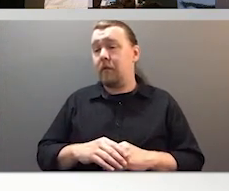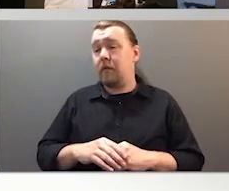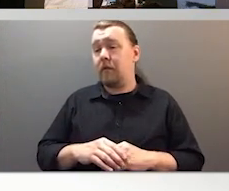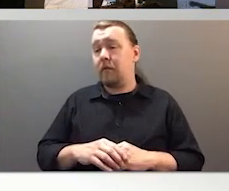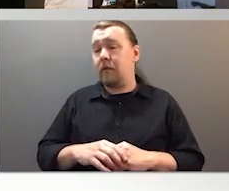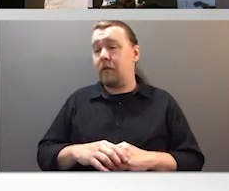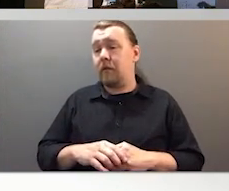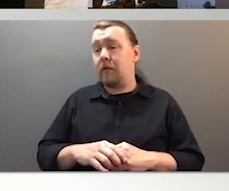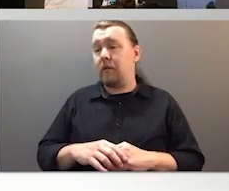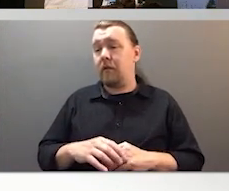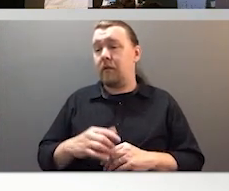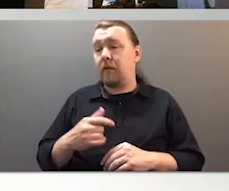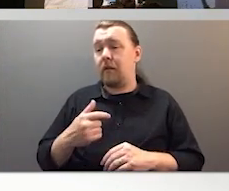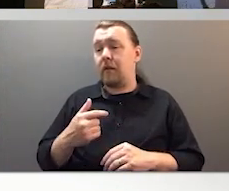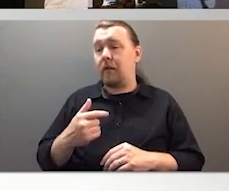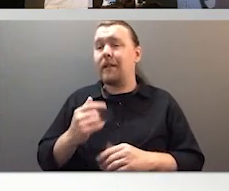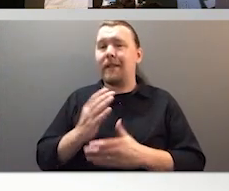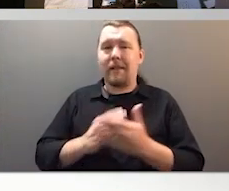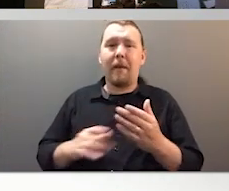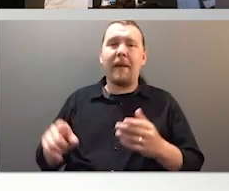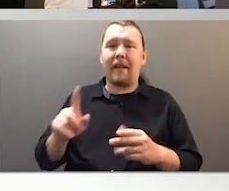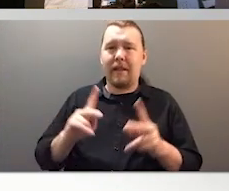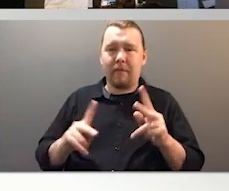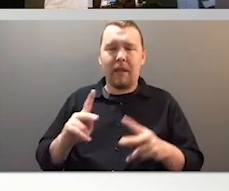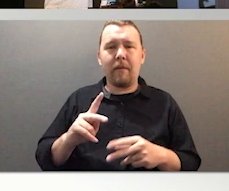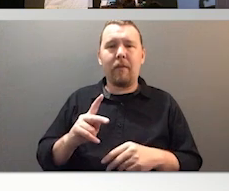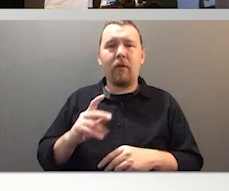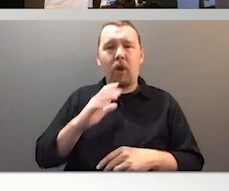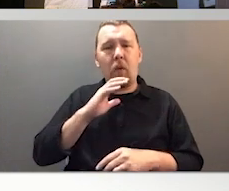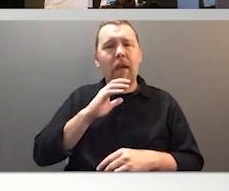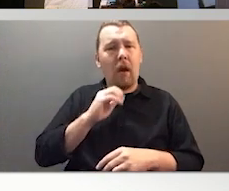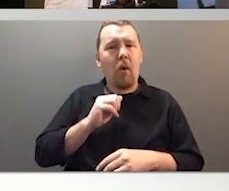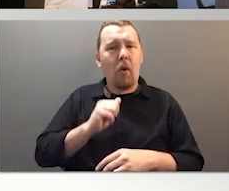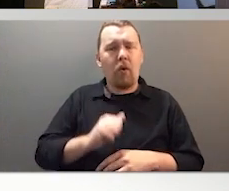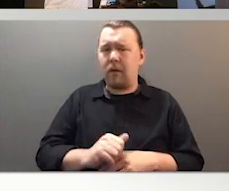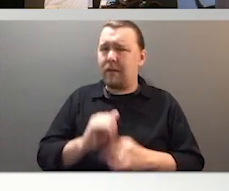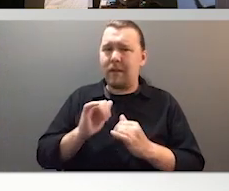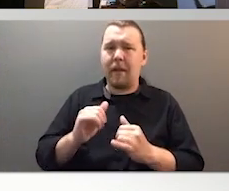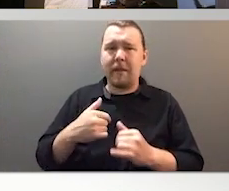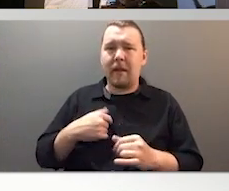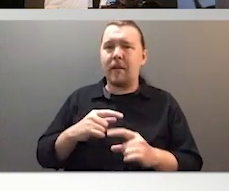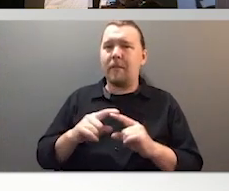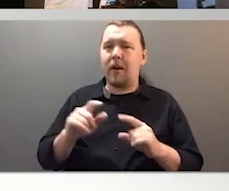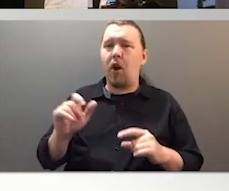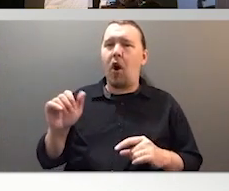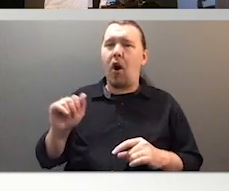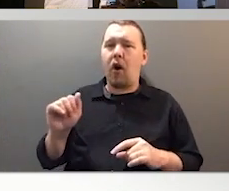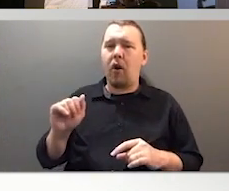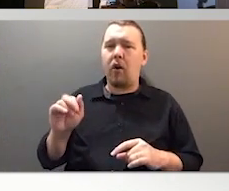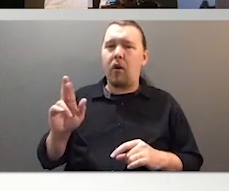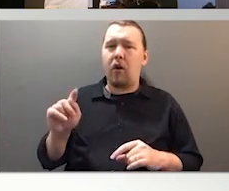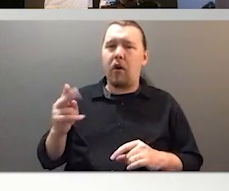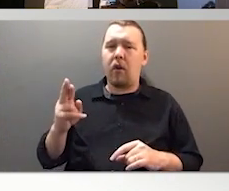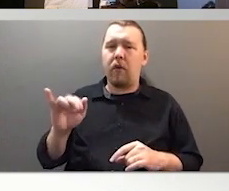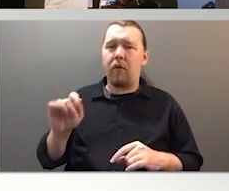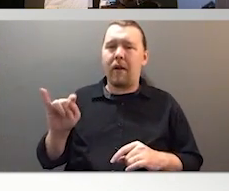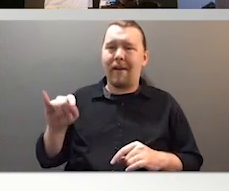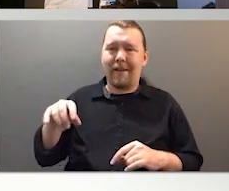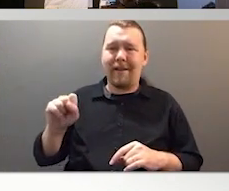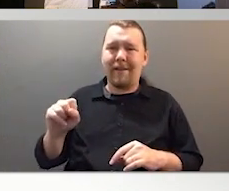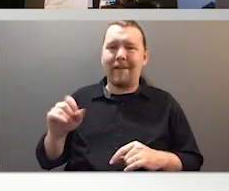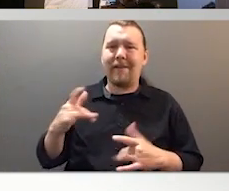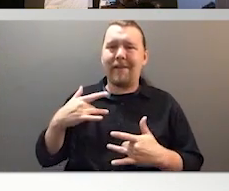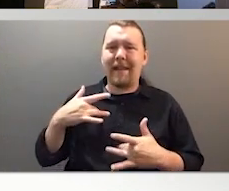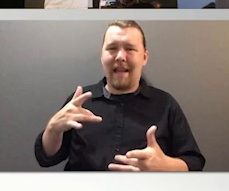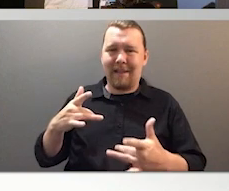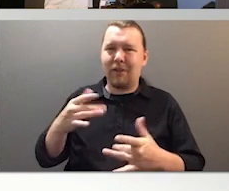as some of these folks age, they age just like the rest of us, but arthritis tends to sit in a little sooner because of the lack of movement and lack